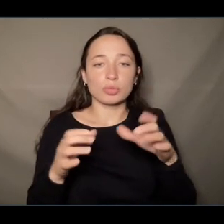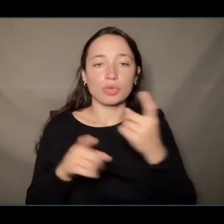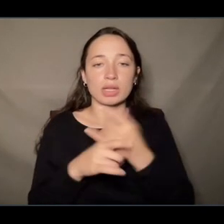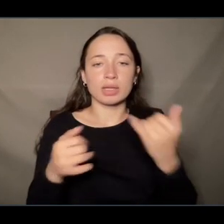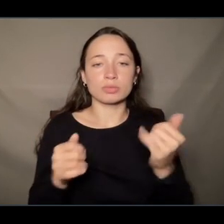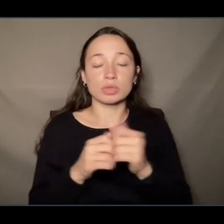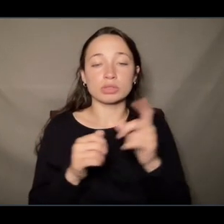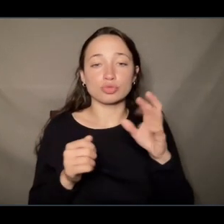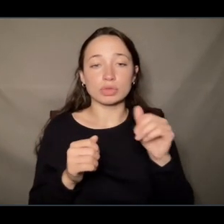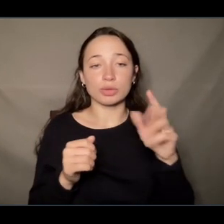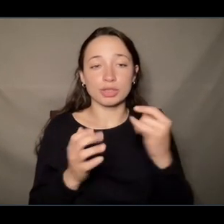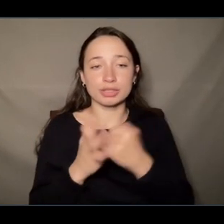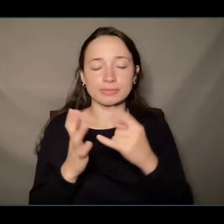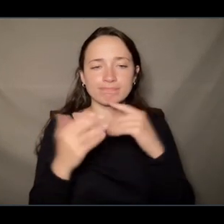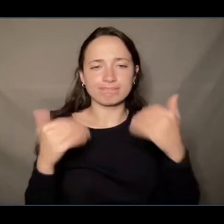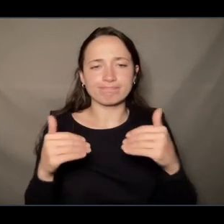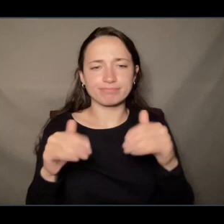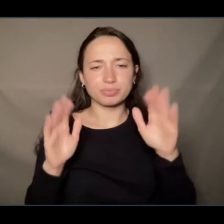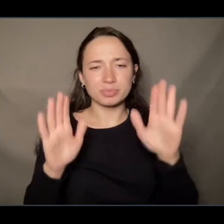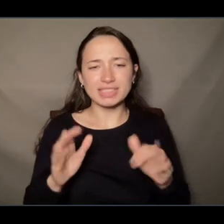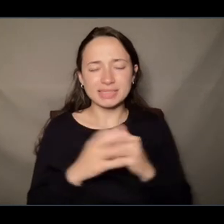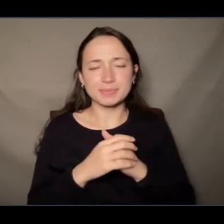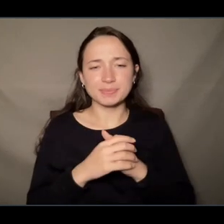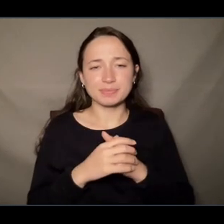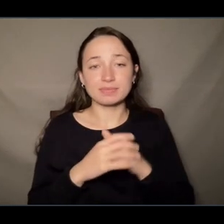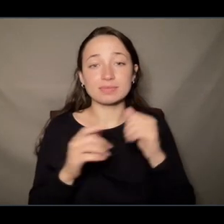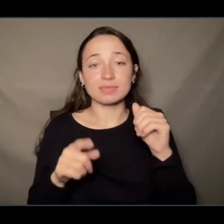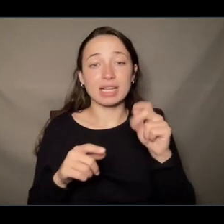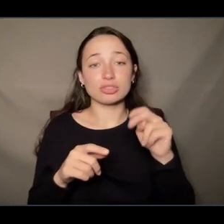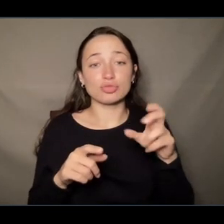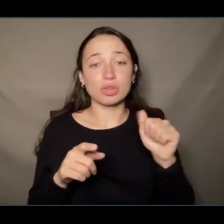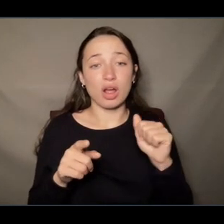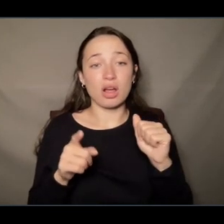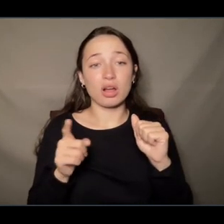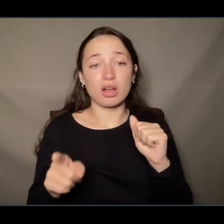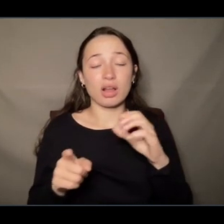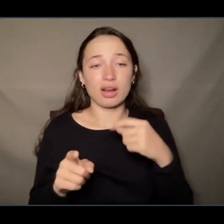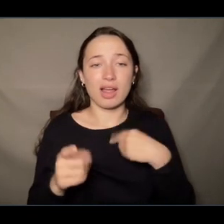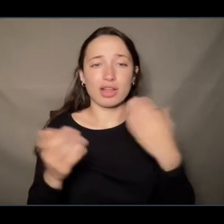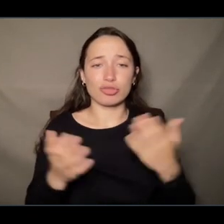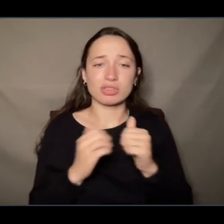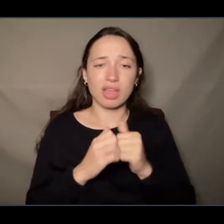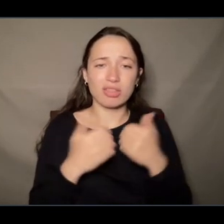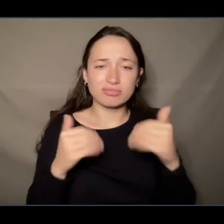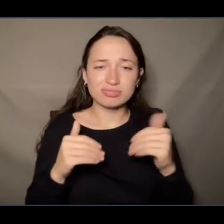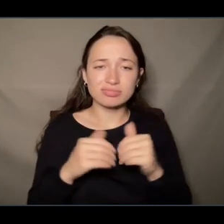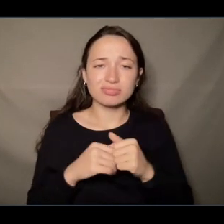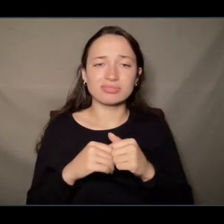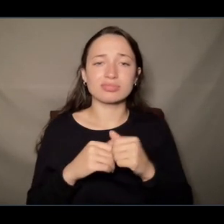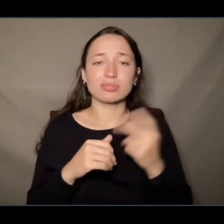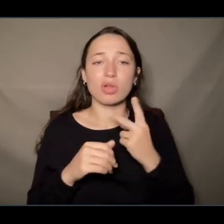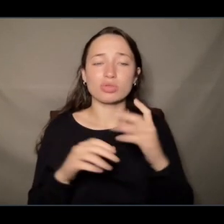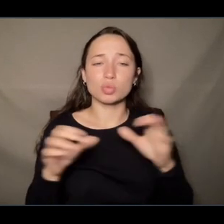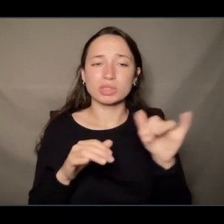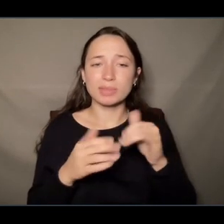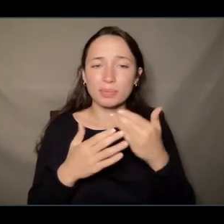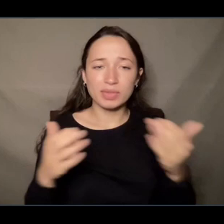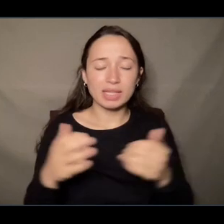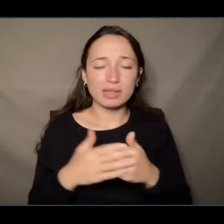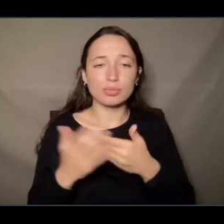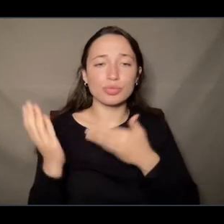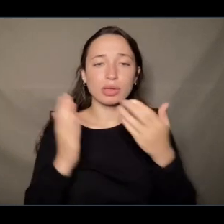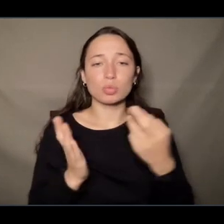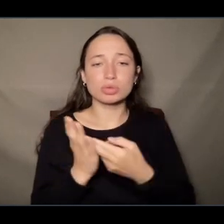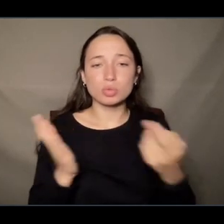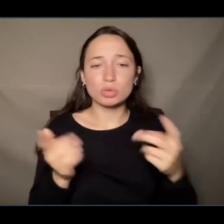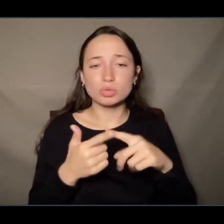right now with Dracut Arts is totally amazing. The fact that Andrea and I are here together and we're both doing the same thing, bringing resources